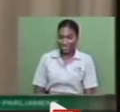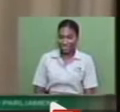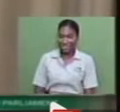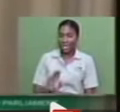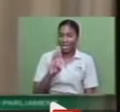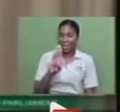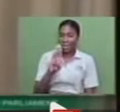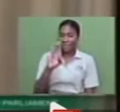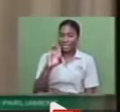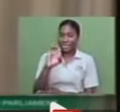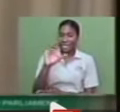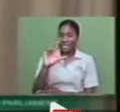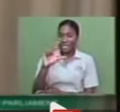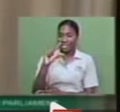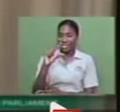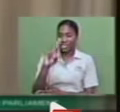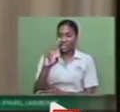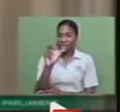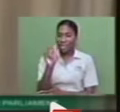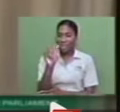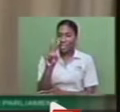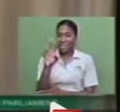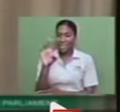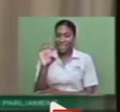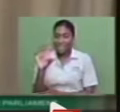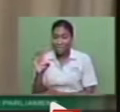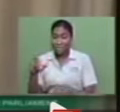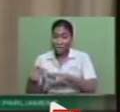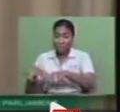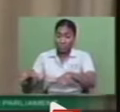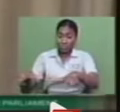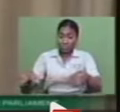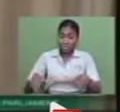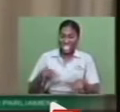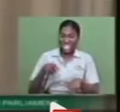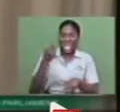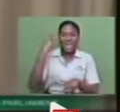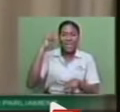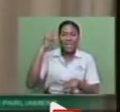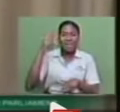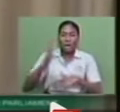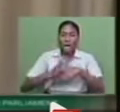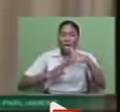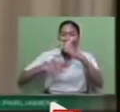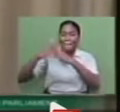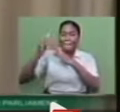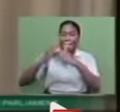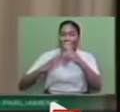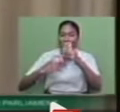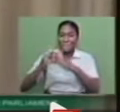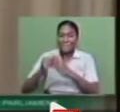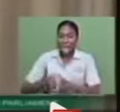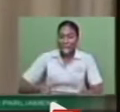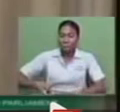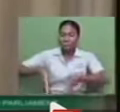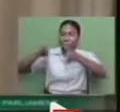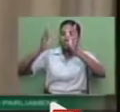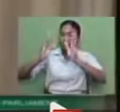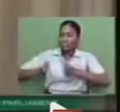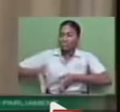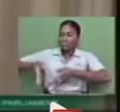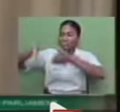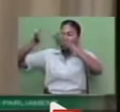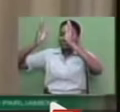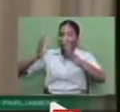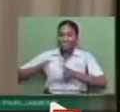Country Planning an application for the construction of luxury multi-family dwelling. That application of building permit was granted